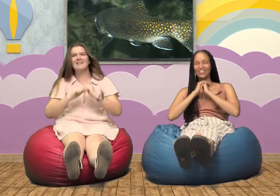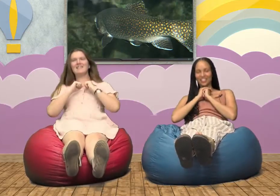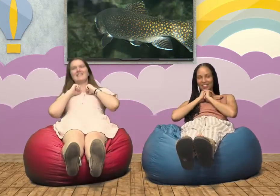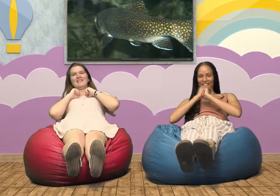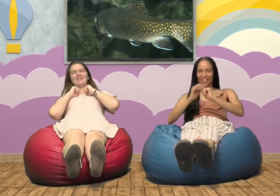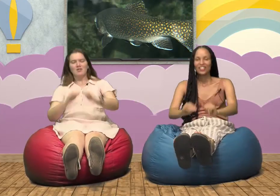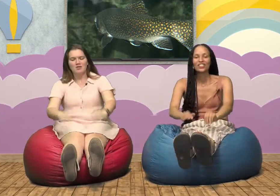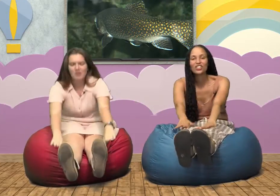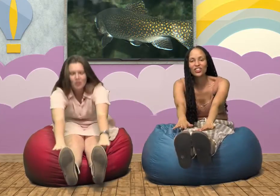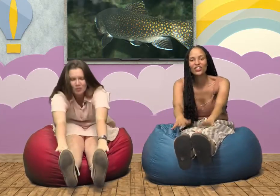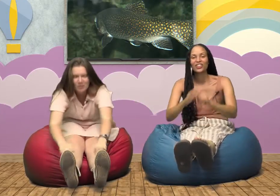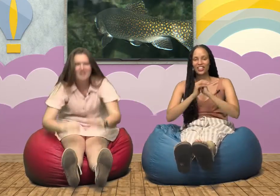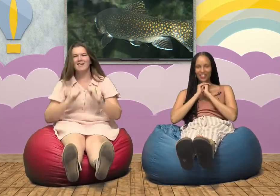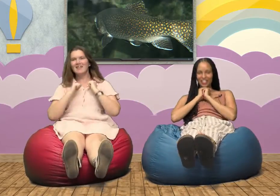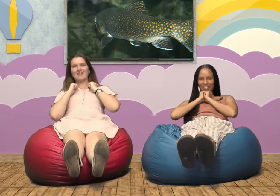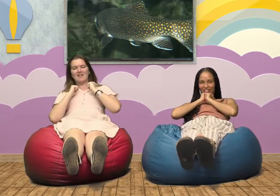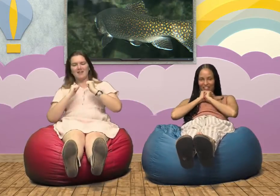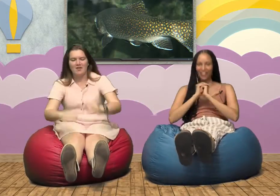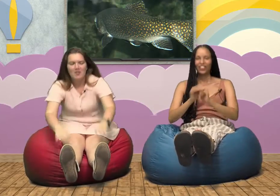1, 2,